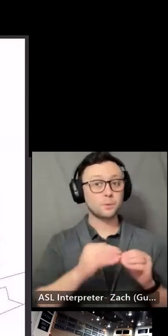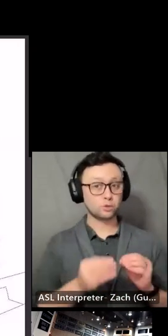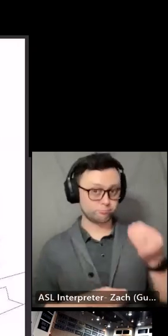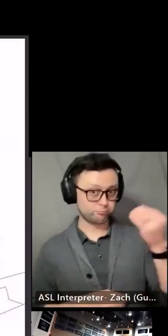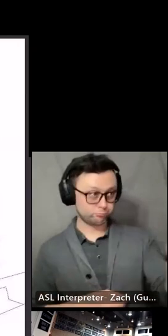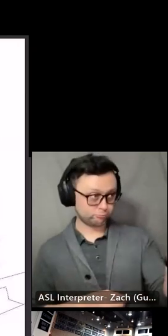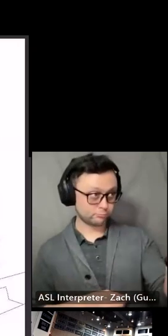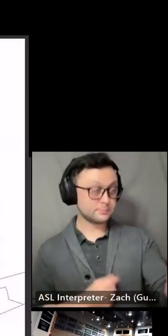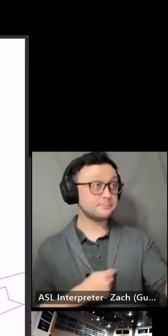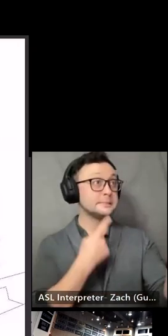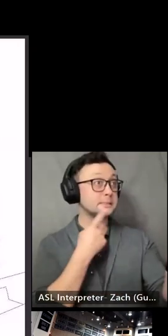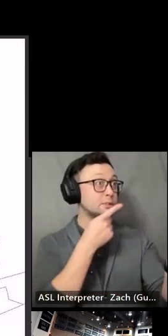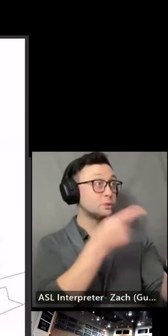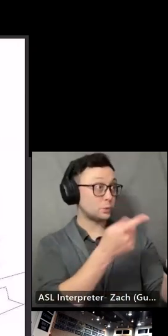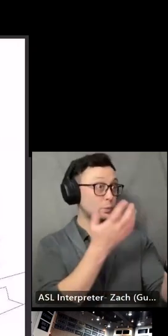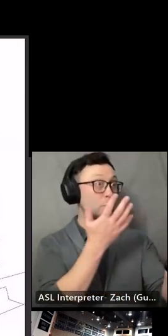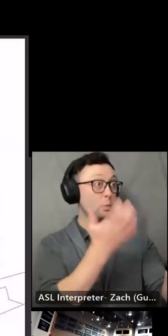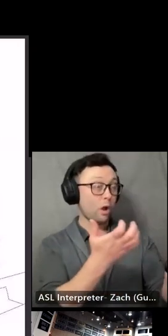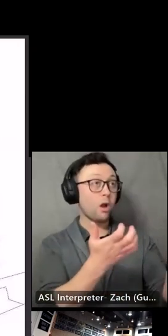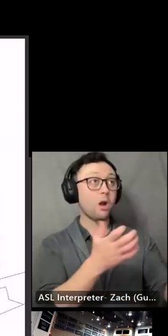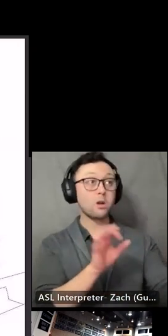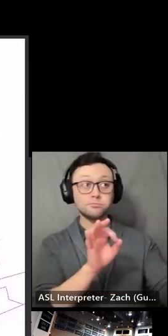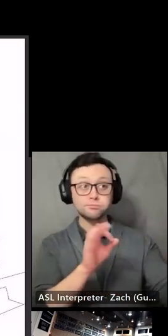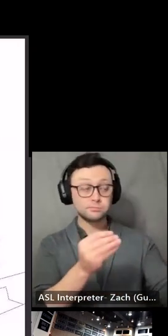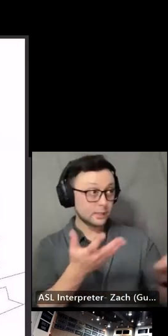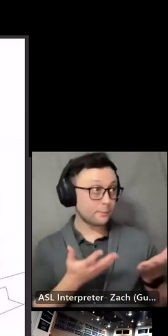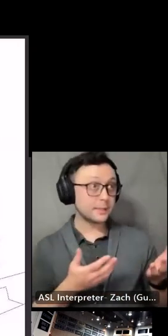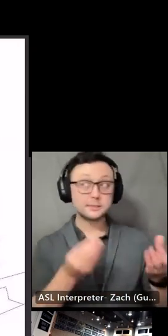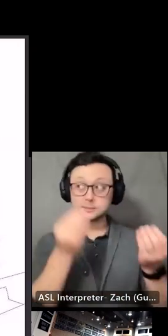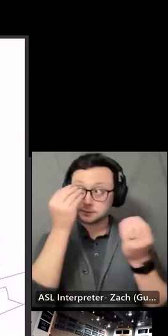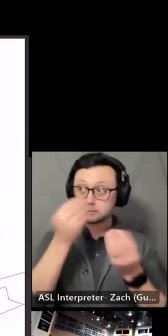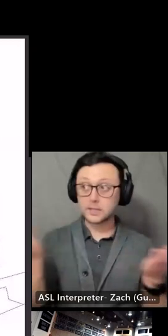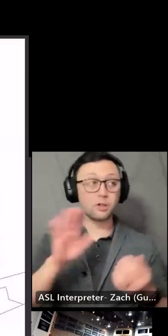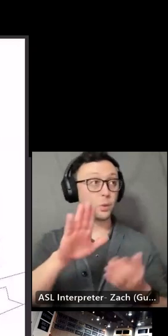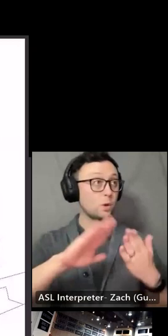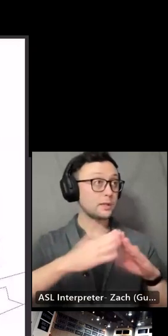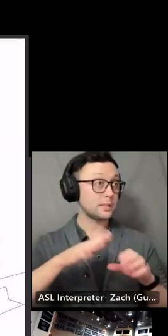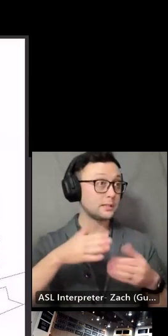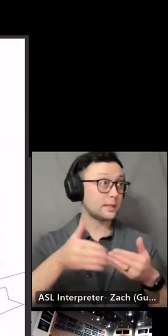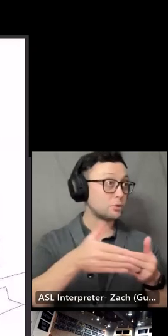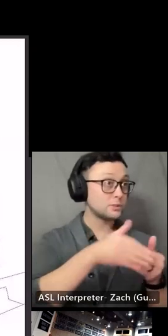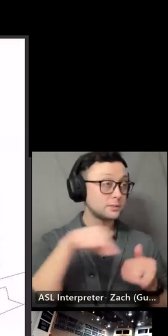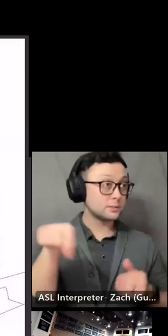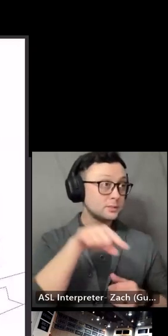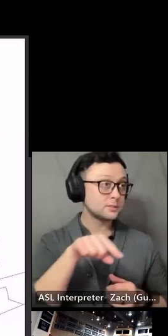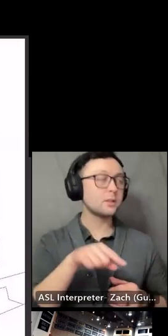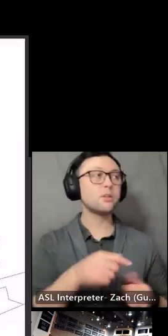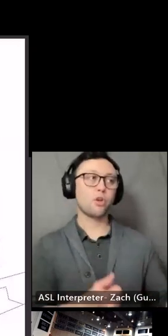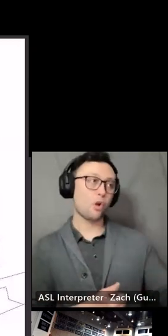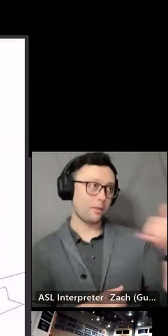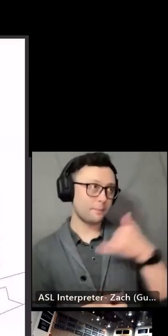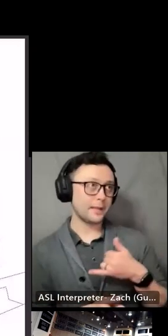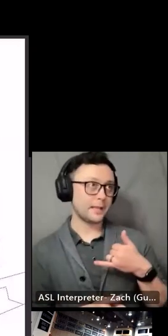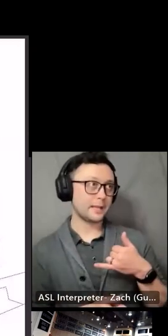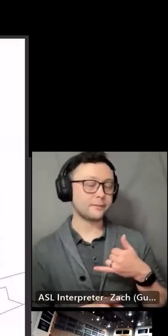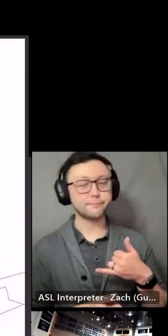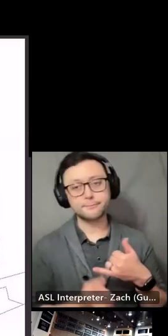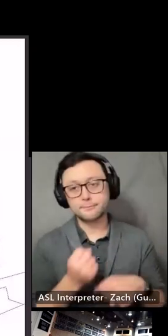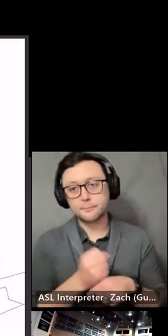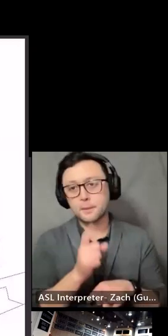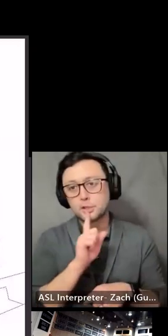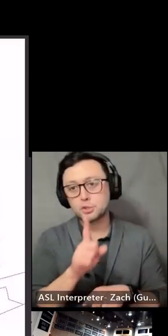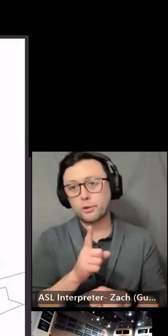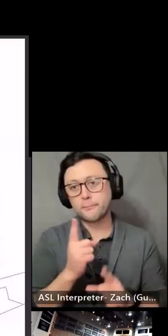want to have something to, that you tell me that I should really know about, just call me. Just make sure it's, you know,